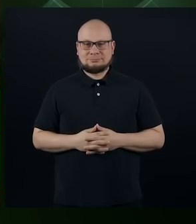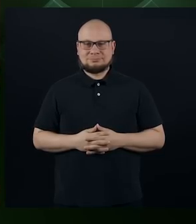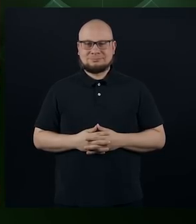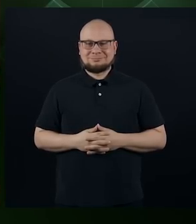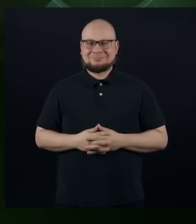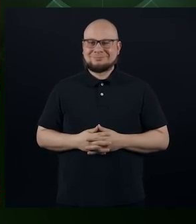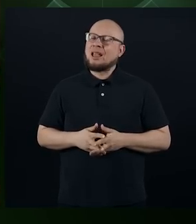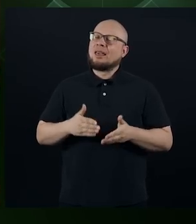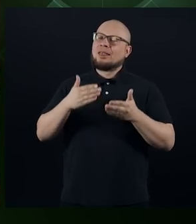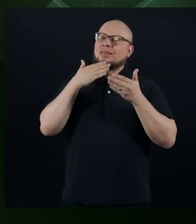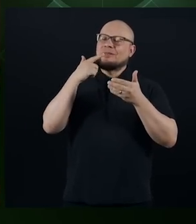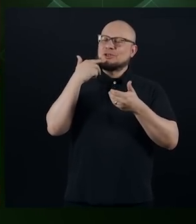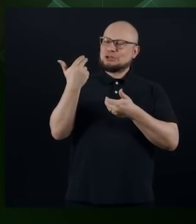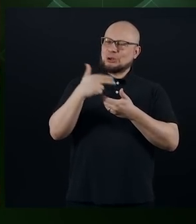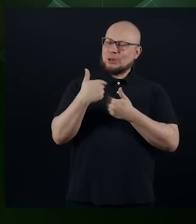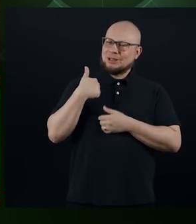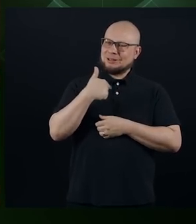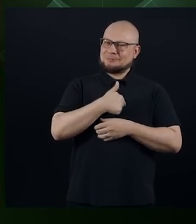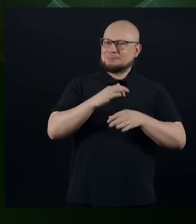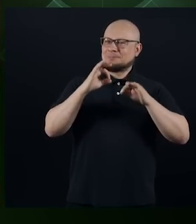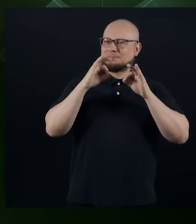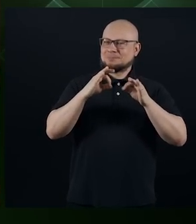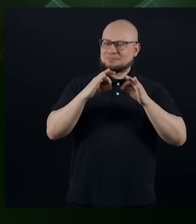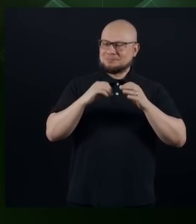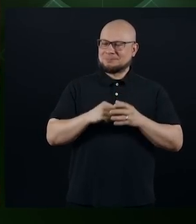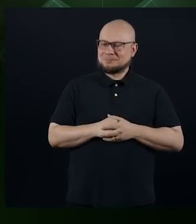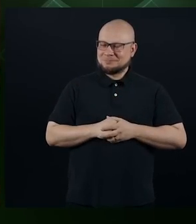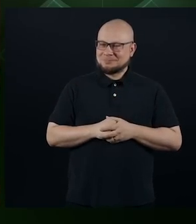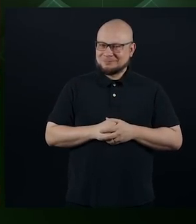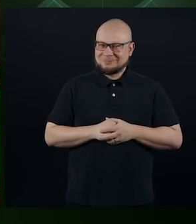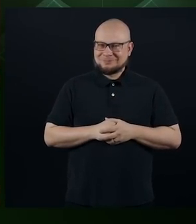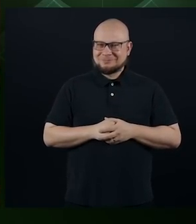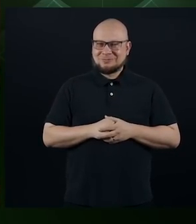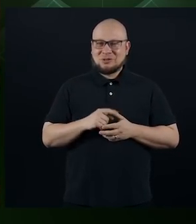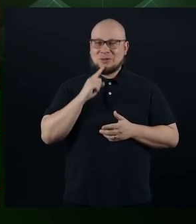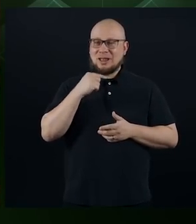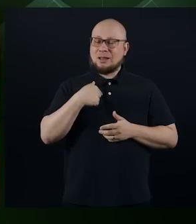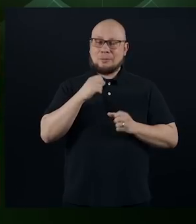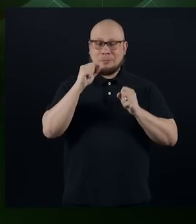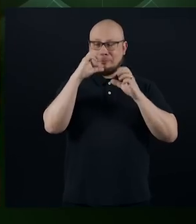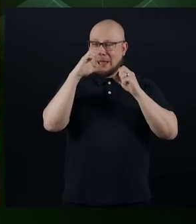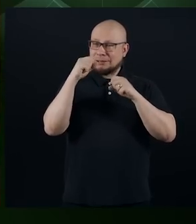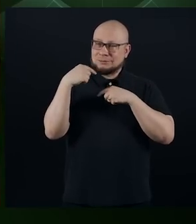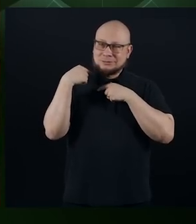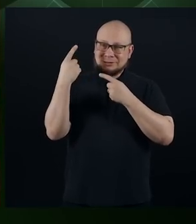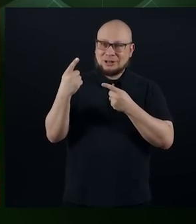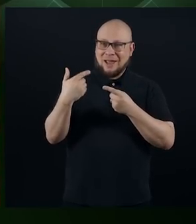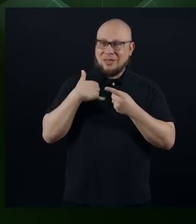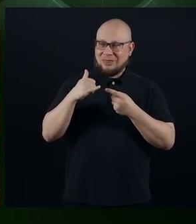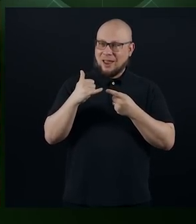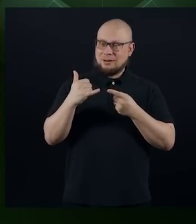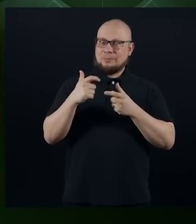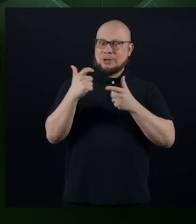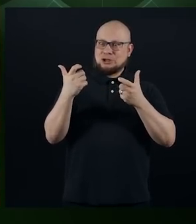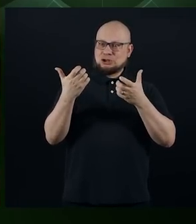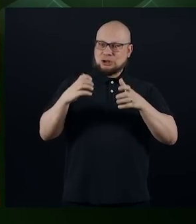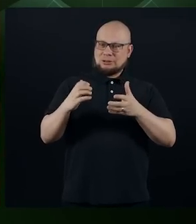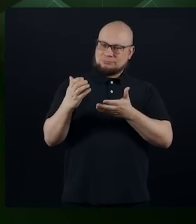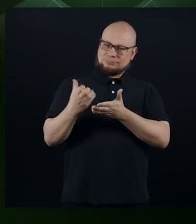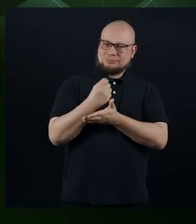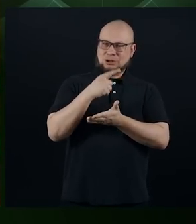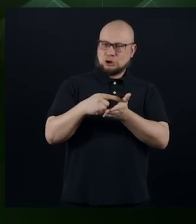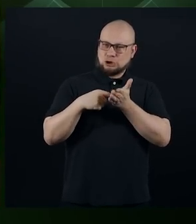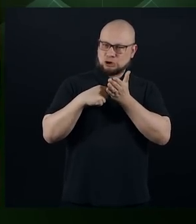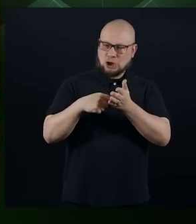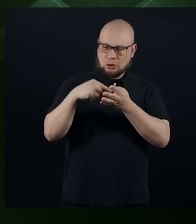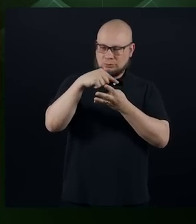Thanks so much for joining us for Sea of Thieves, a Pirates Live Showcase. It's genuinely been amazing to have the opportunity to show you in so much